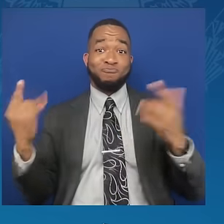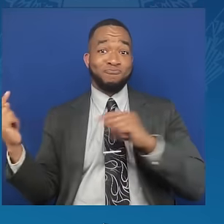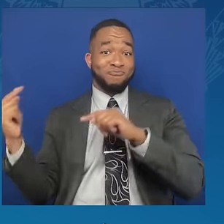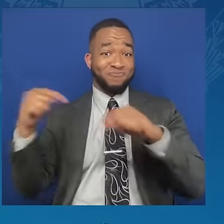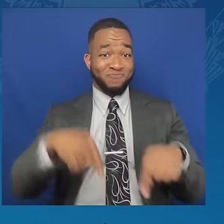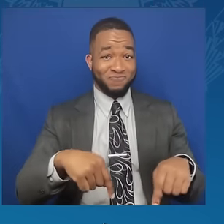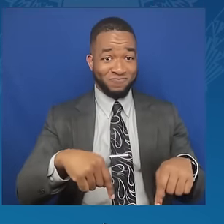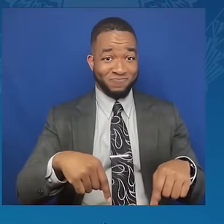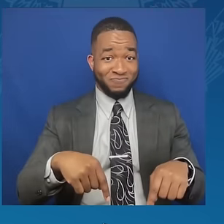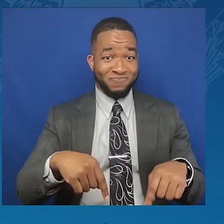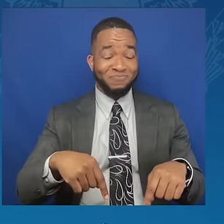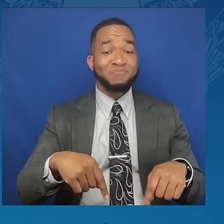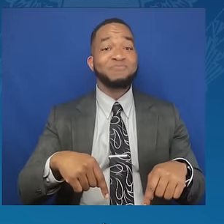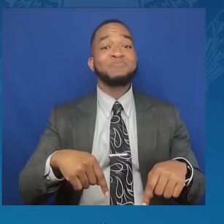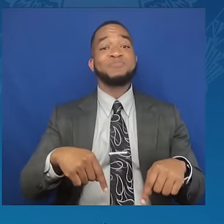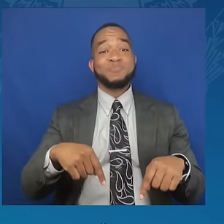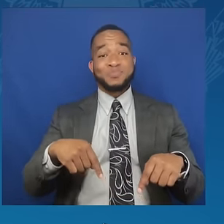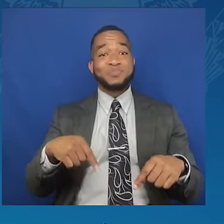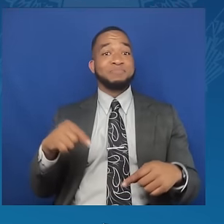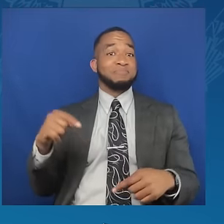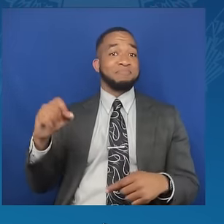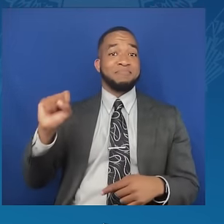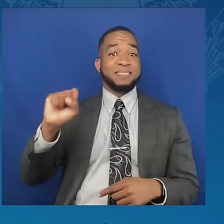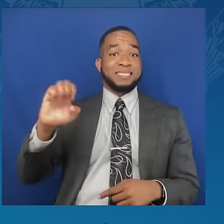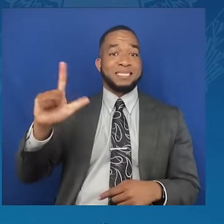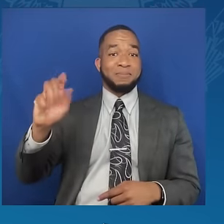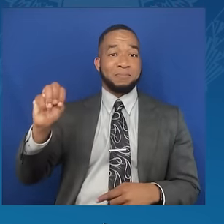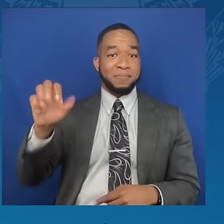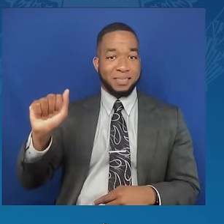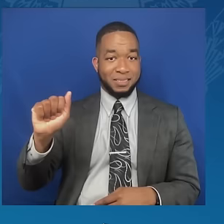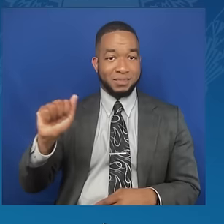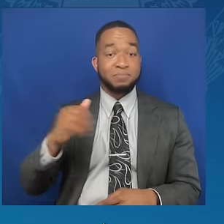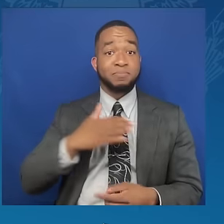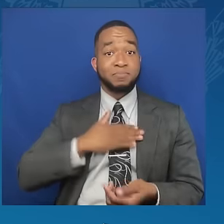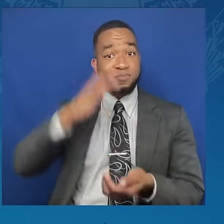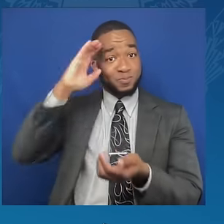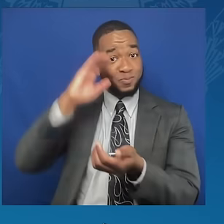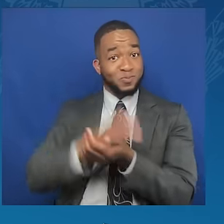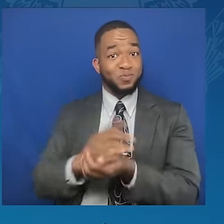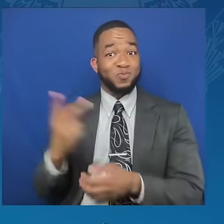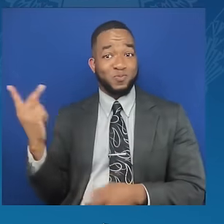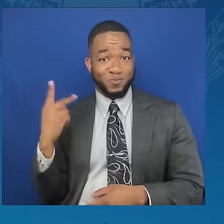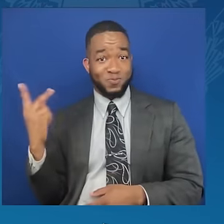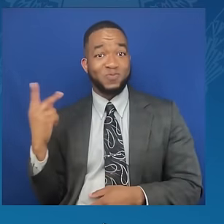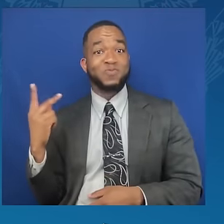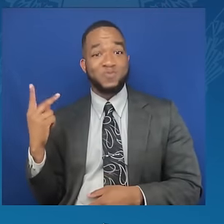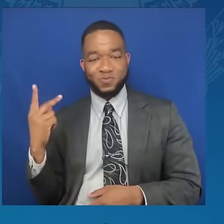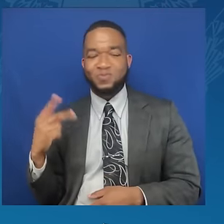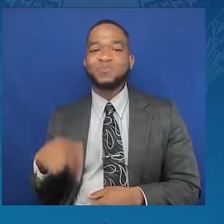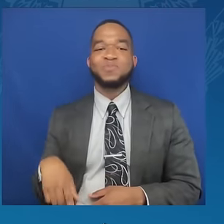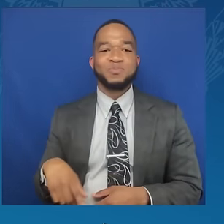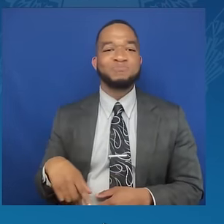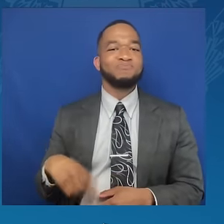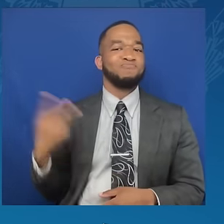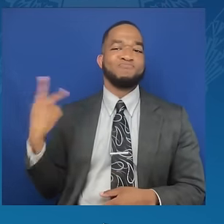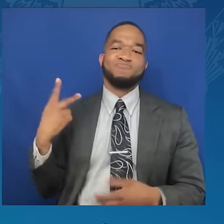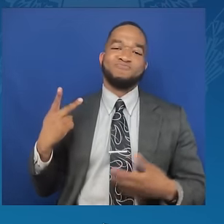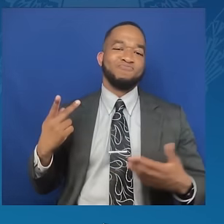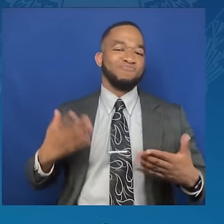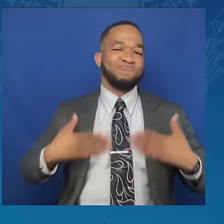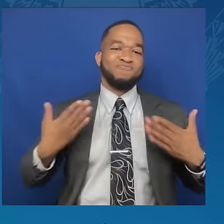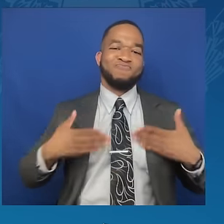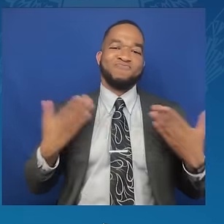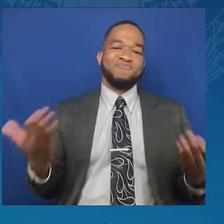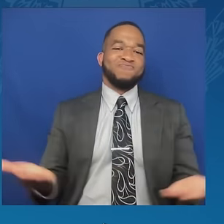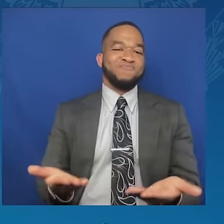privilege to be with so many extraordinary leaders, members of Congress, members of our administration,